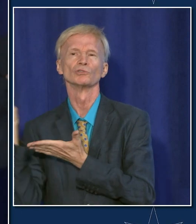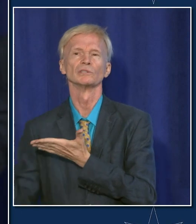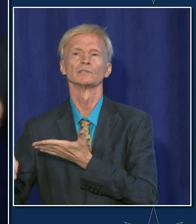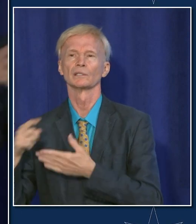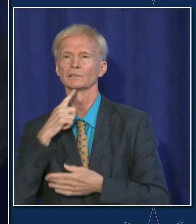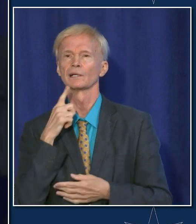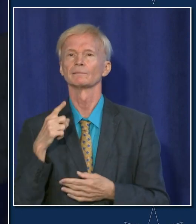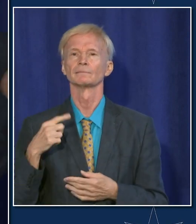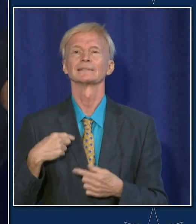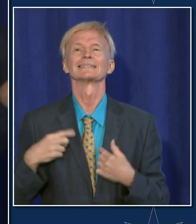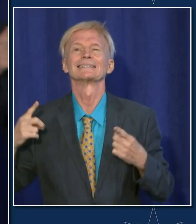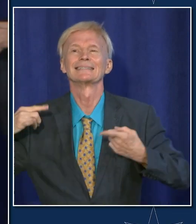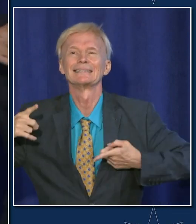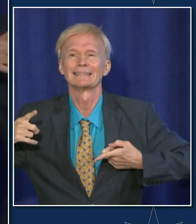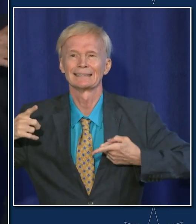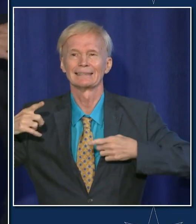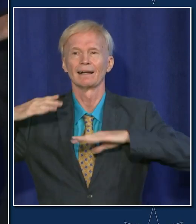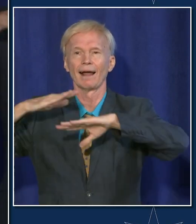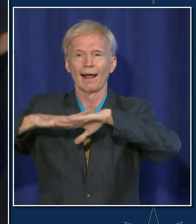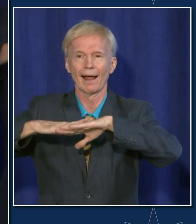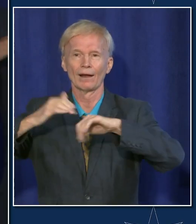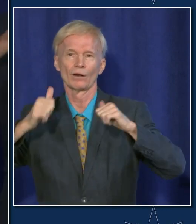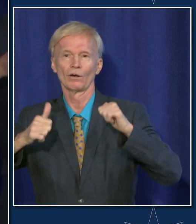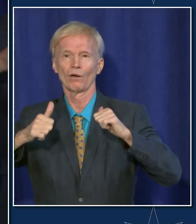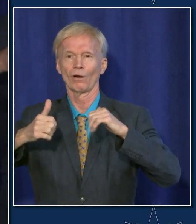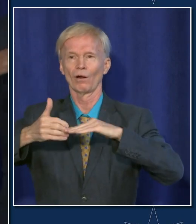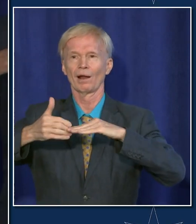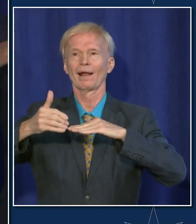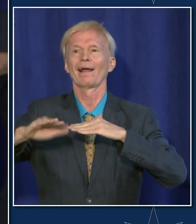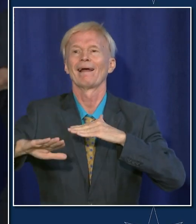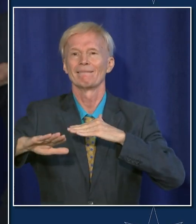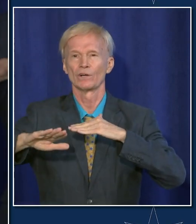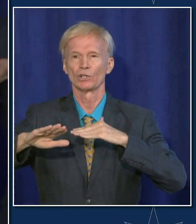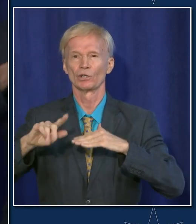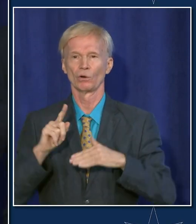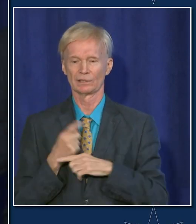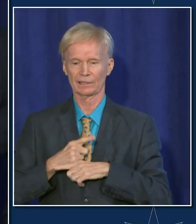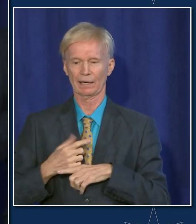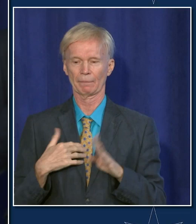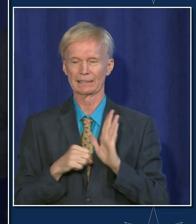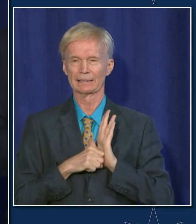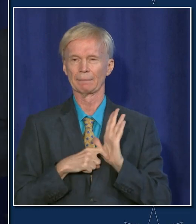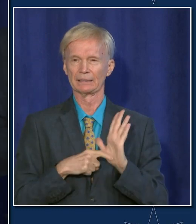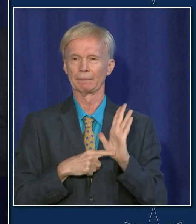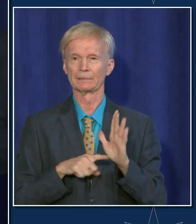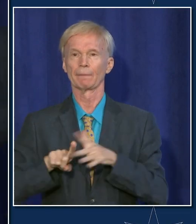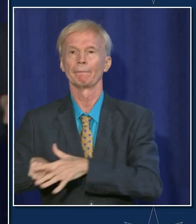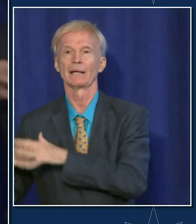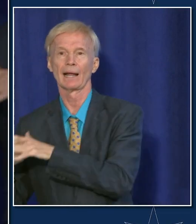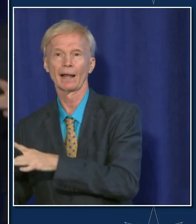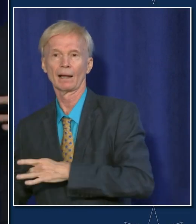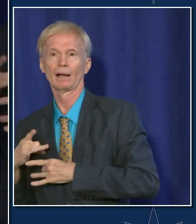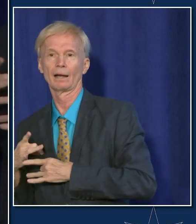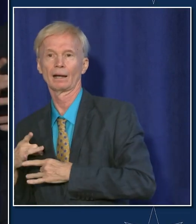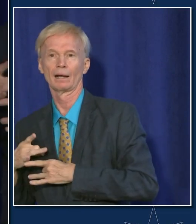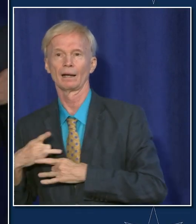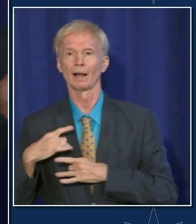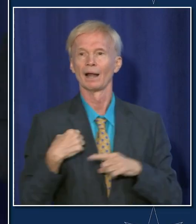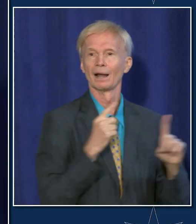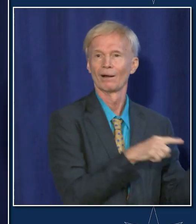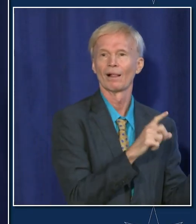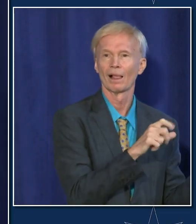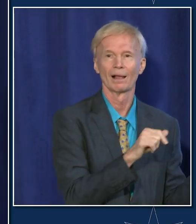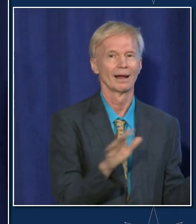attending Lala on or after the day their symptoms began. This is a really important reminder. We need everybody in